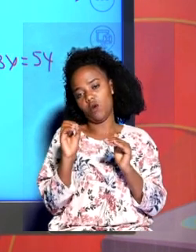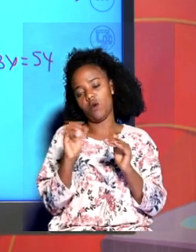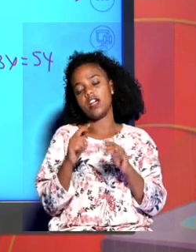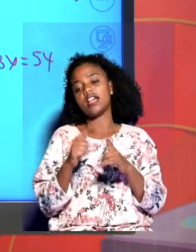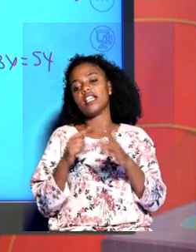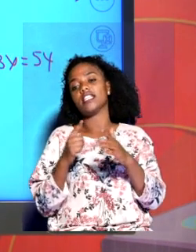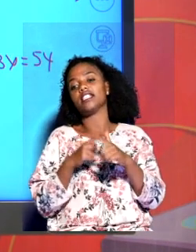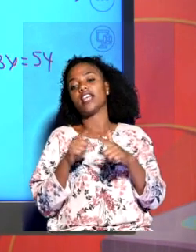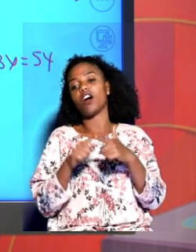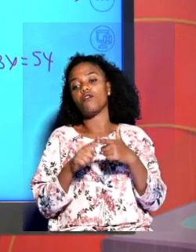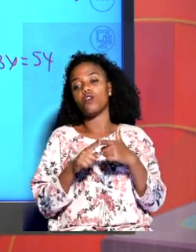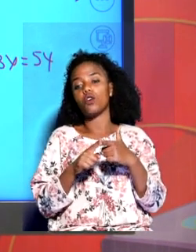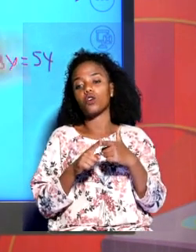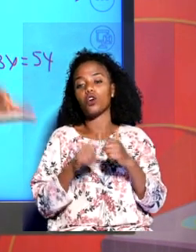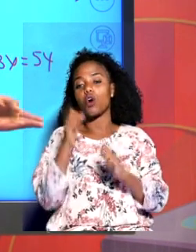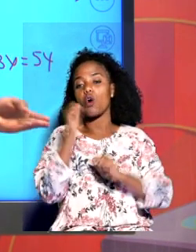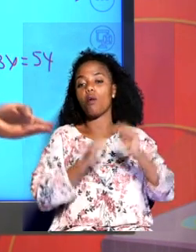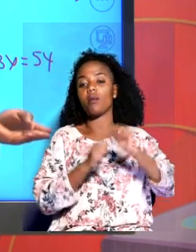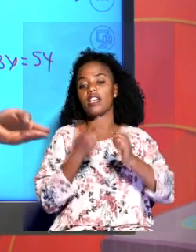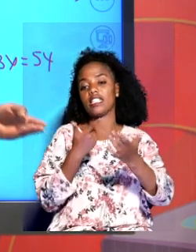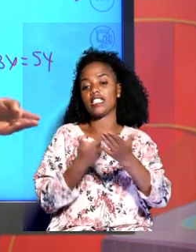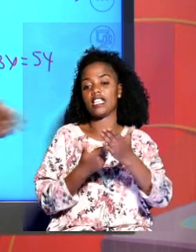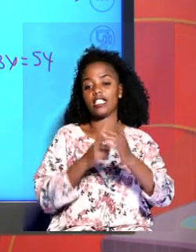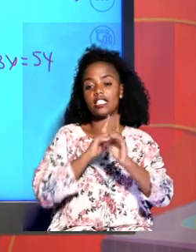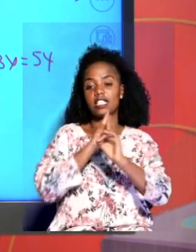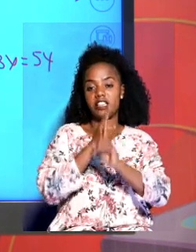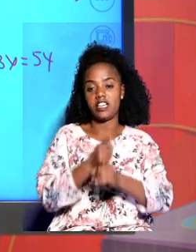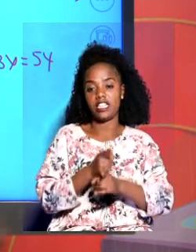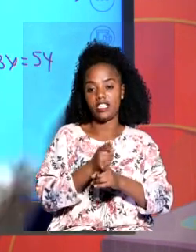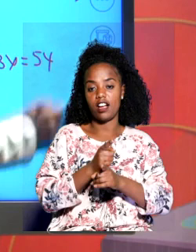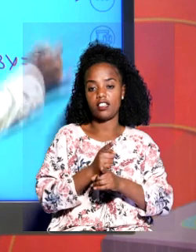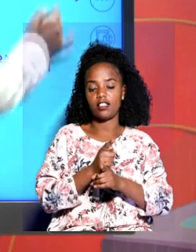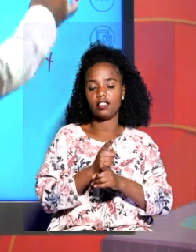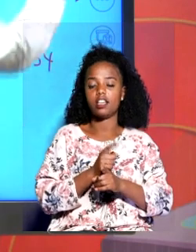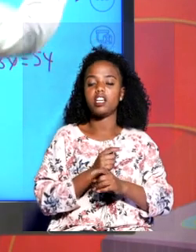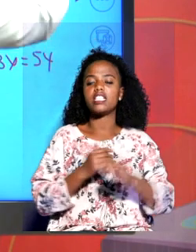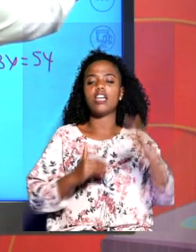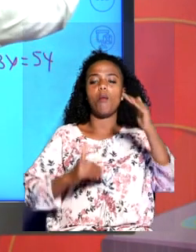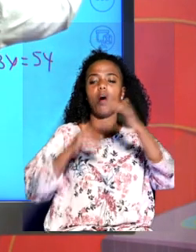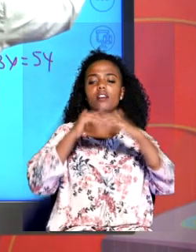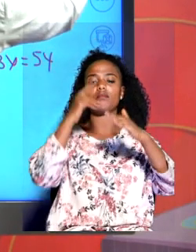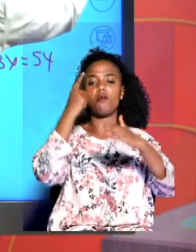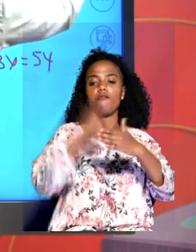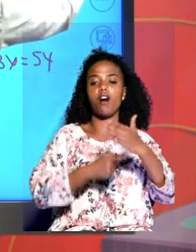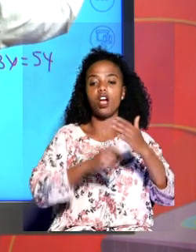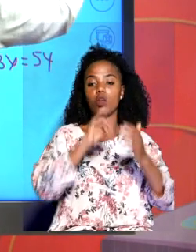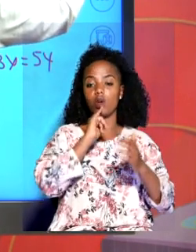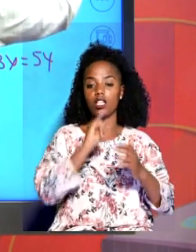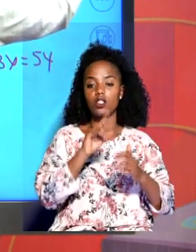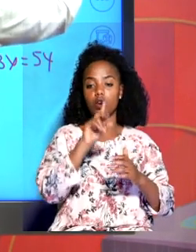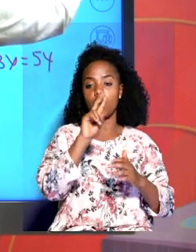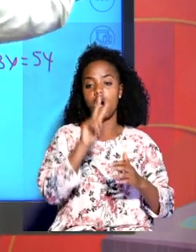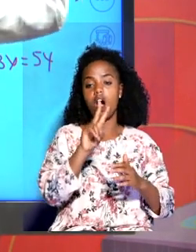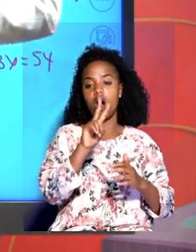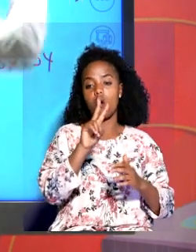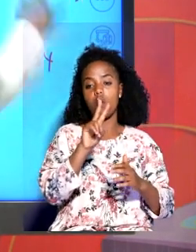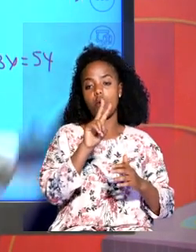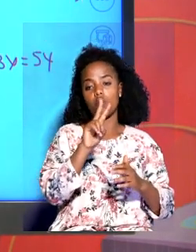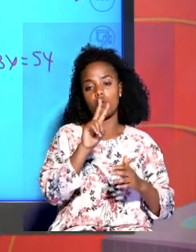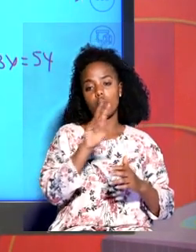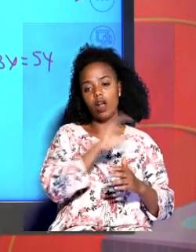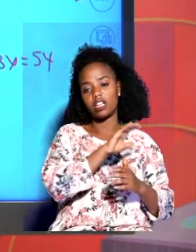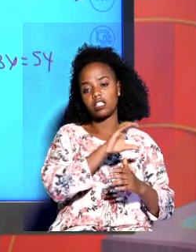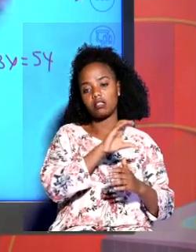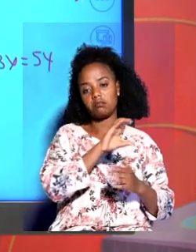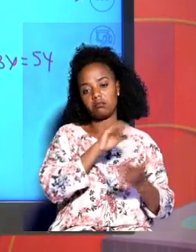Therefore, comparing this result, the maximum value is this one. So the maximum